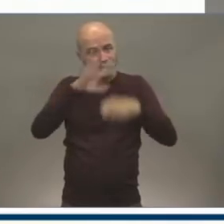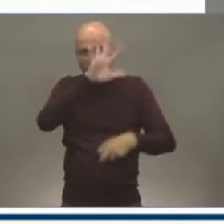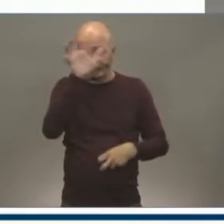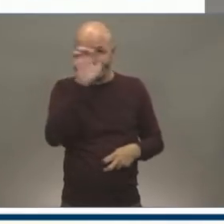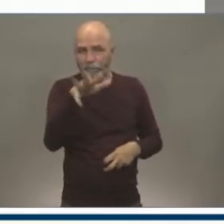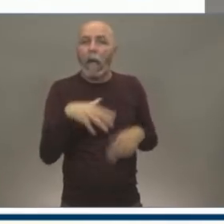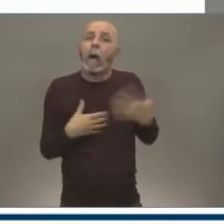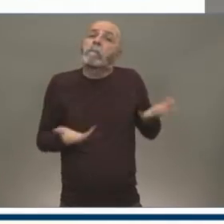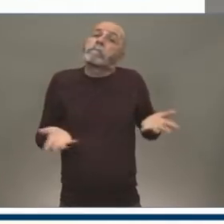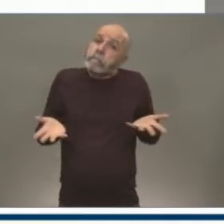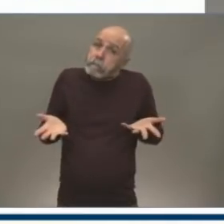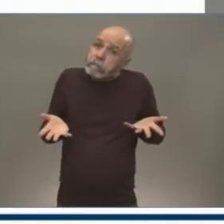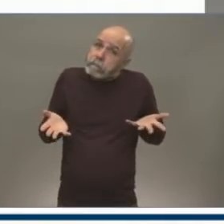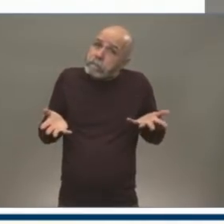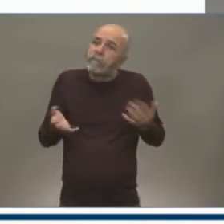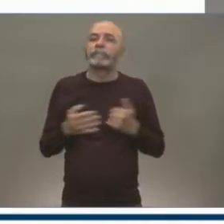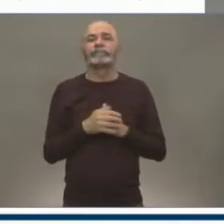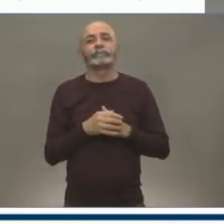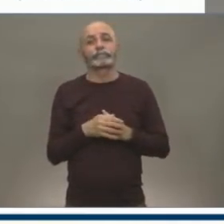we have in place in our schools,